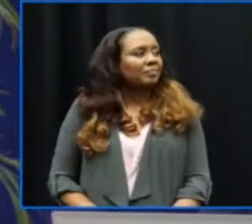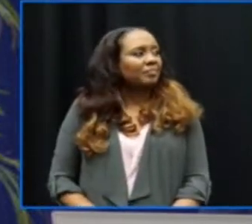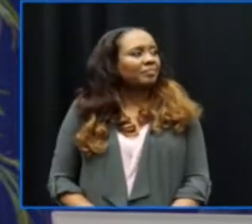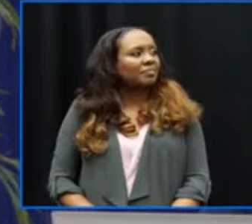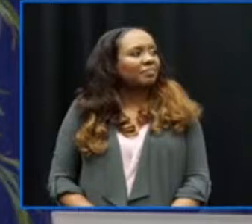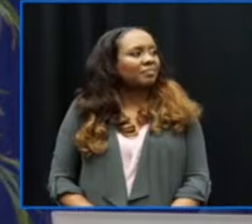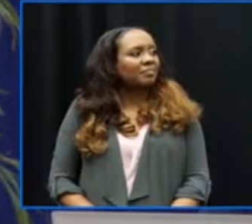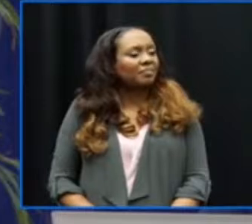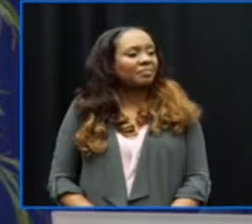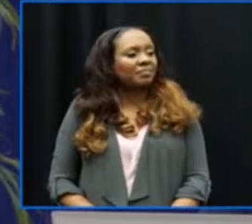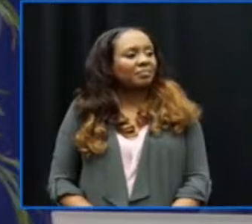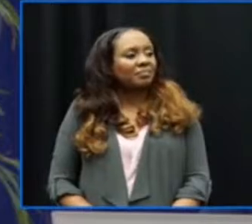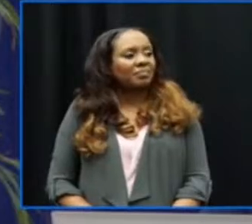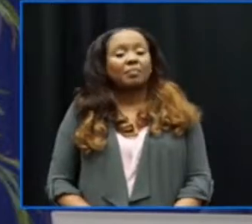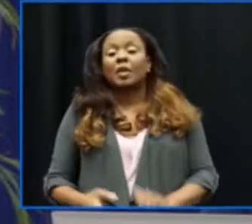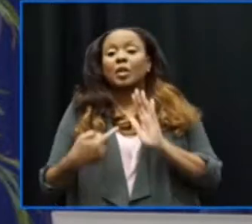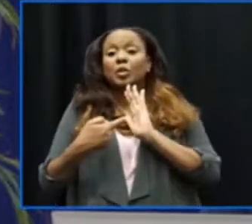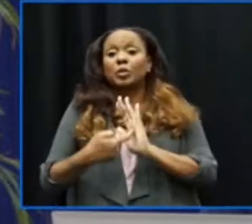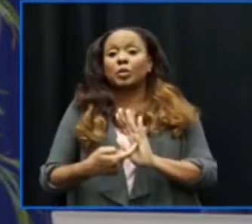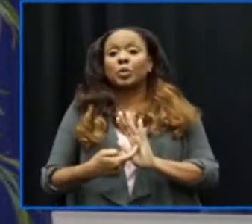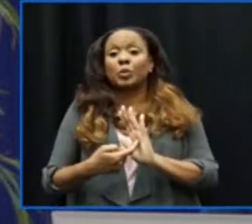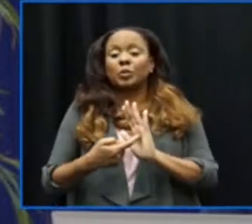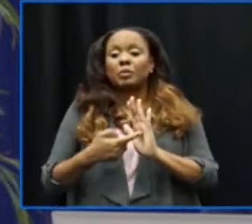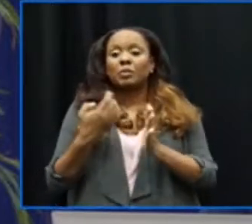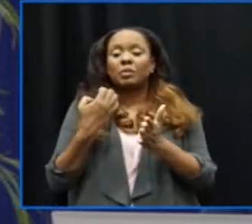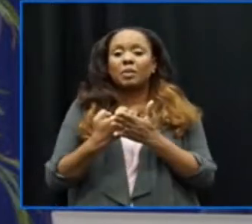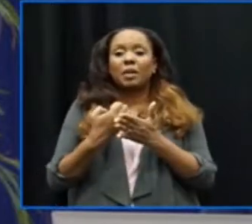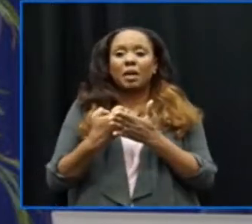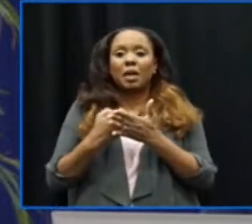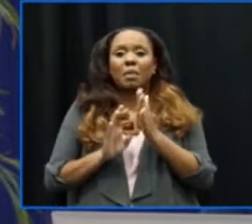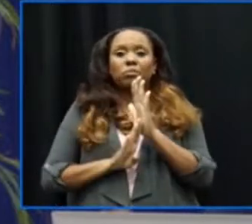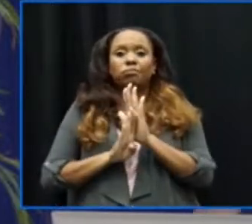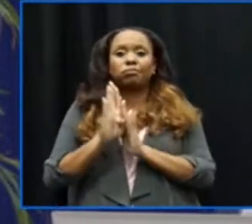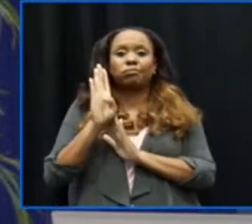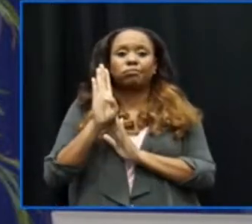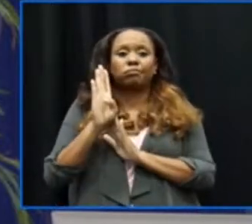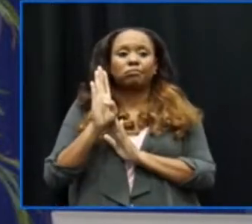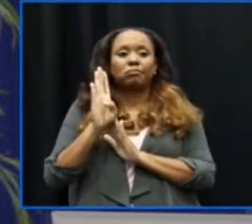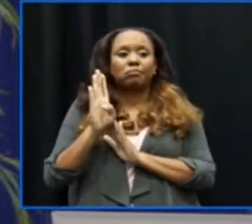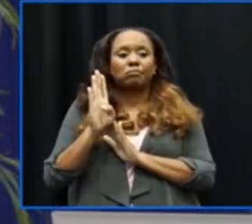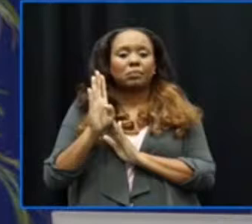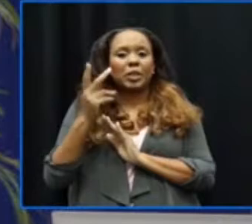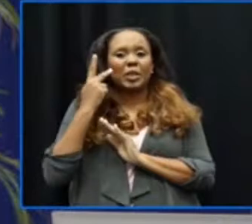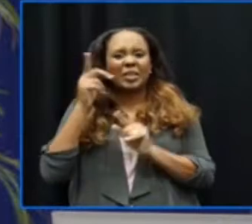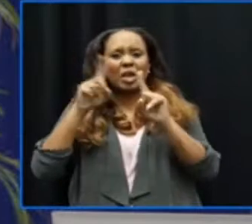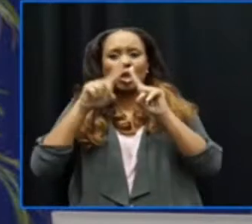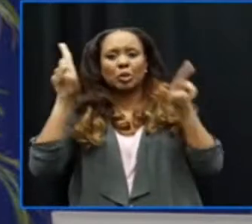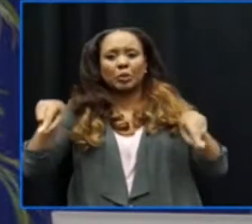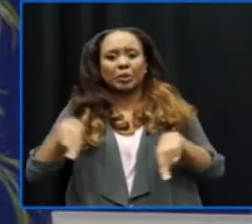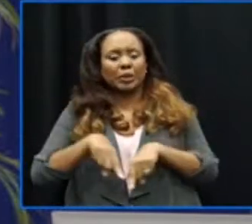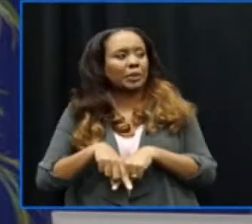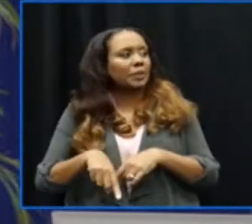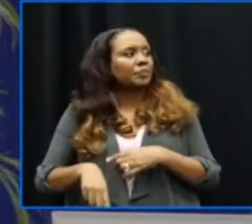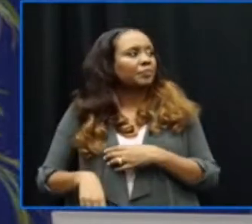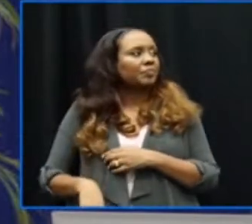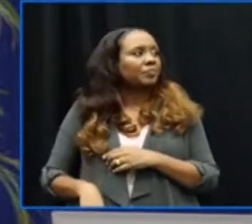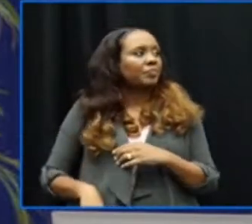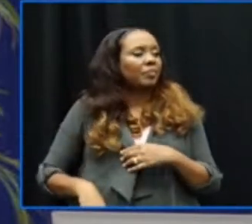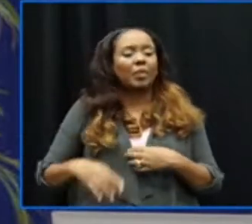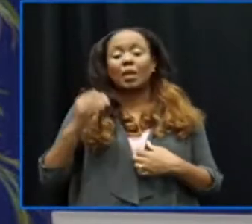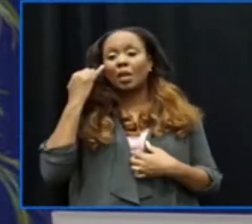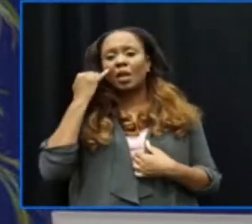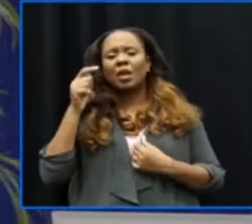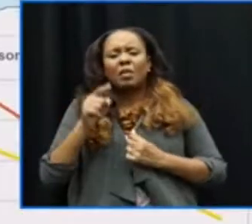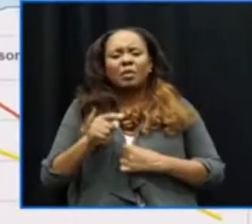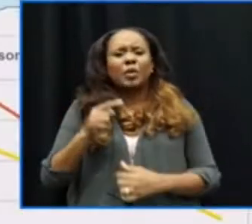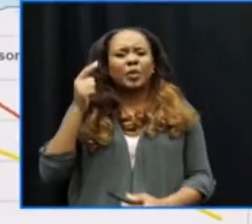that showed the average economic growth rates over the last 12 or 15 years. That's the one on the left. If you average that